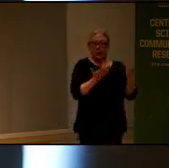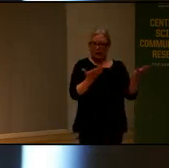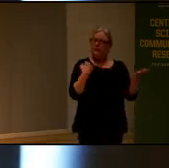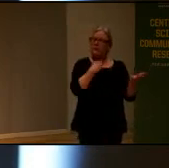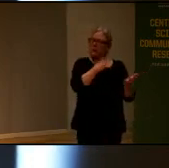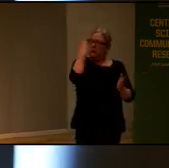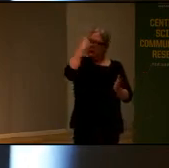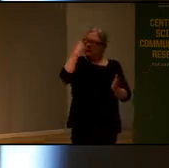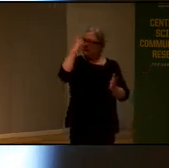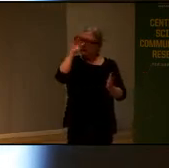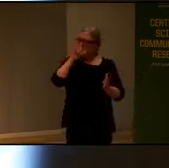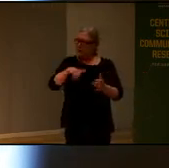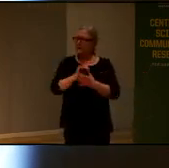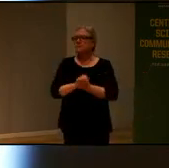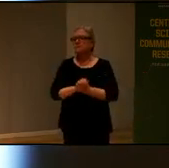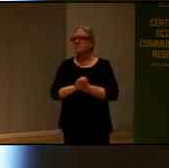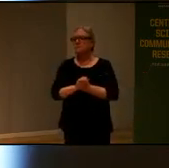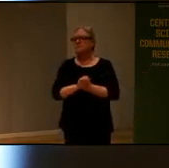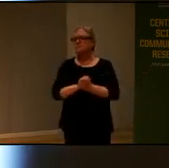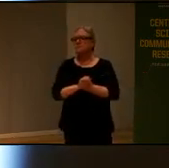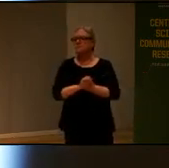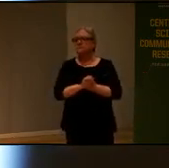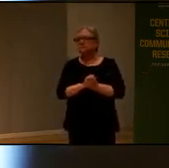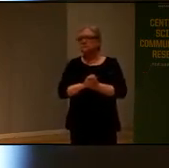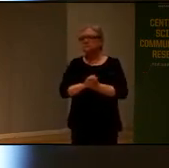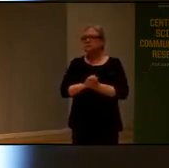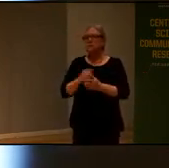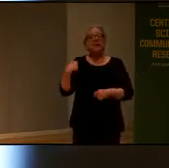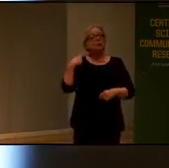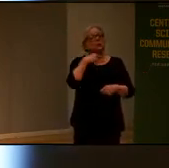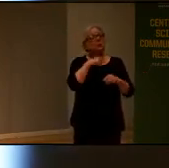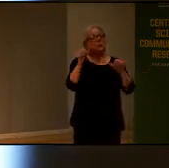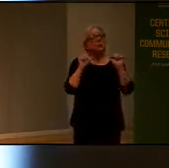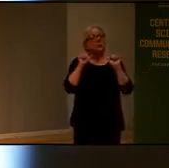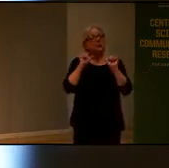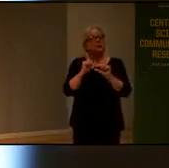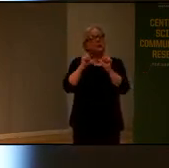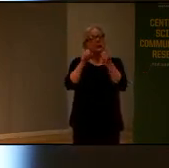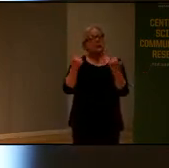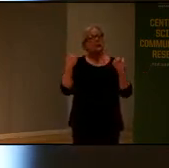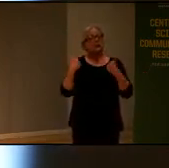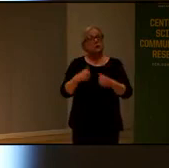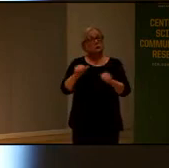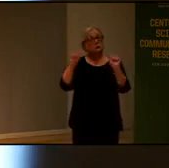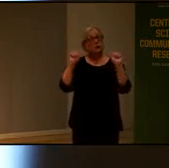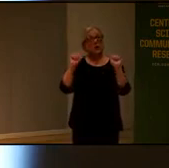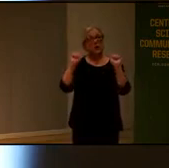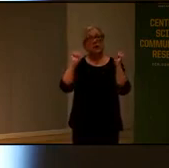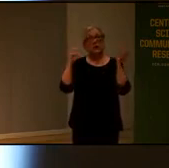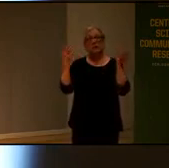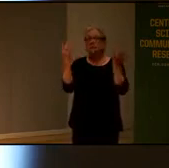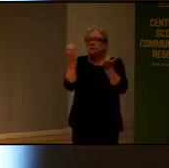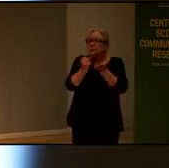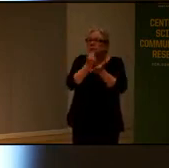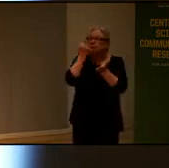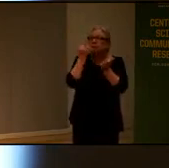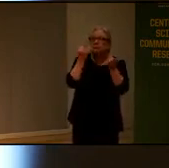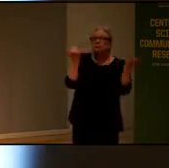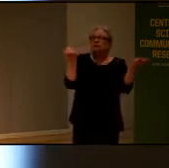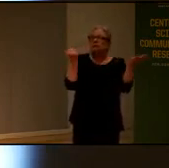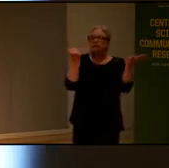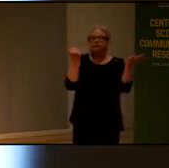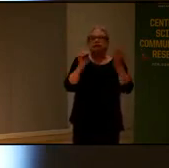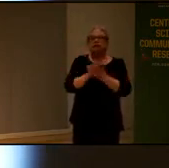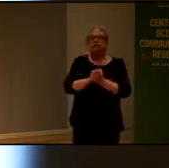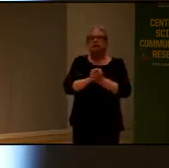that. Let's have more conversations as we continue to try to embody and operationalize that. I think